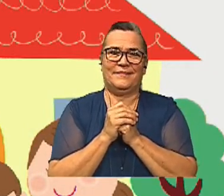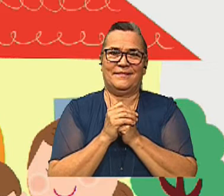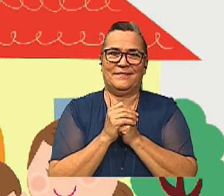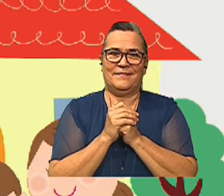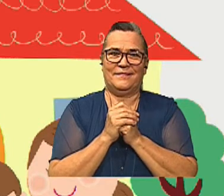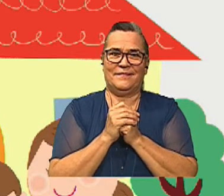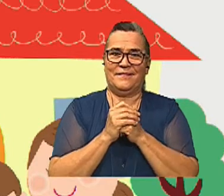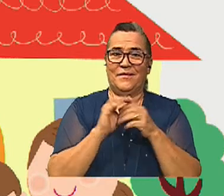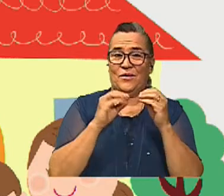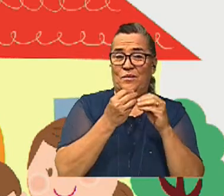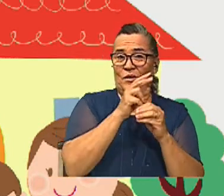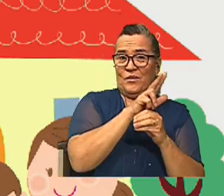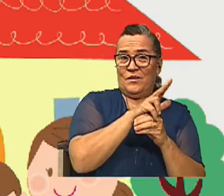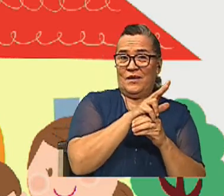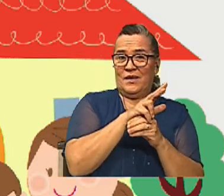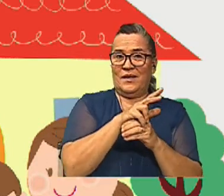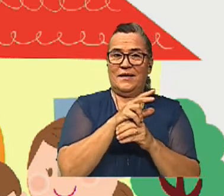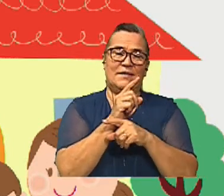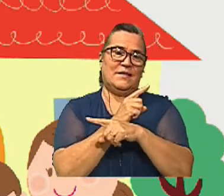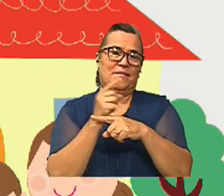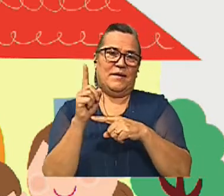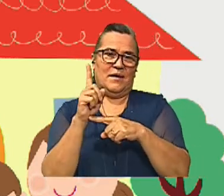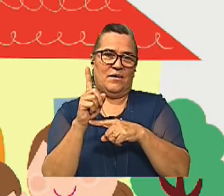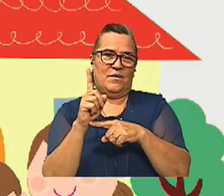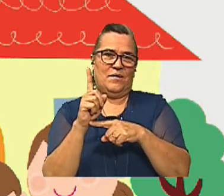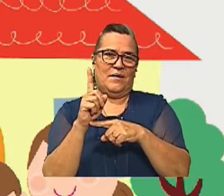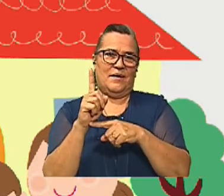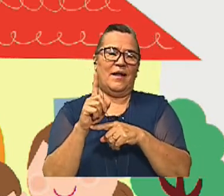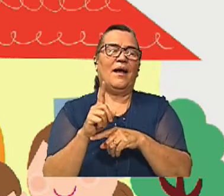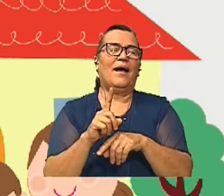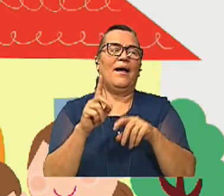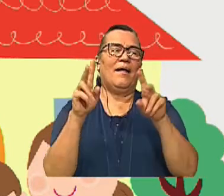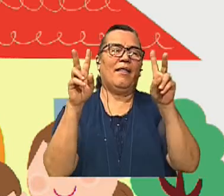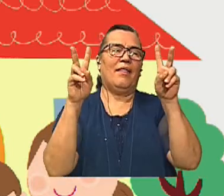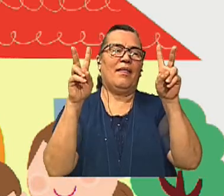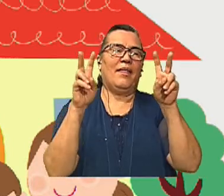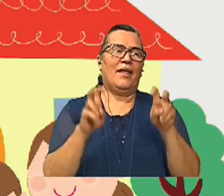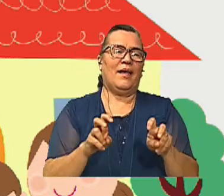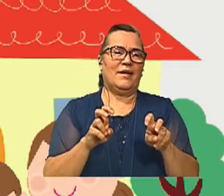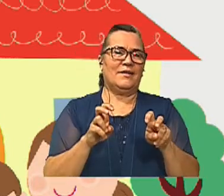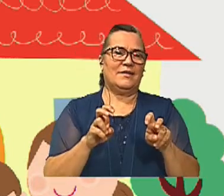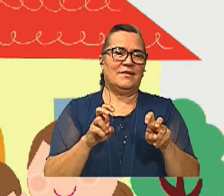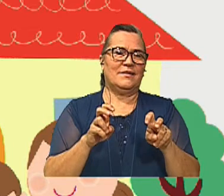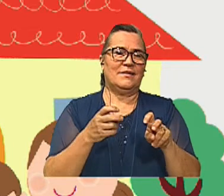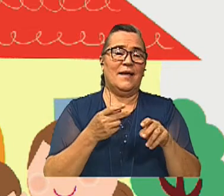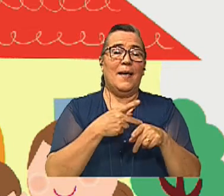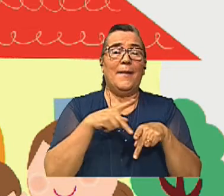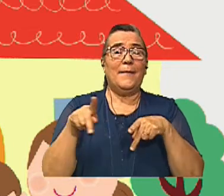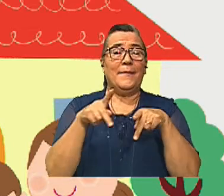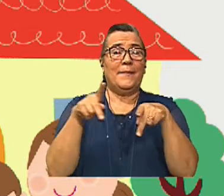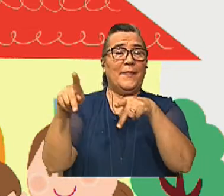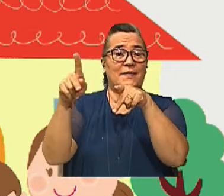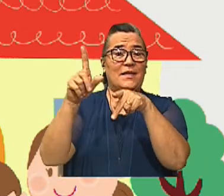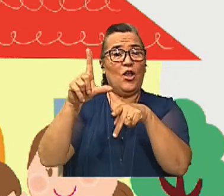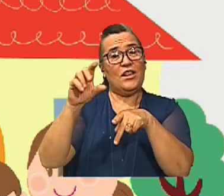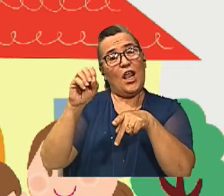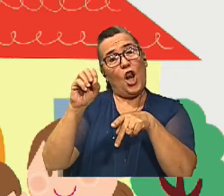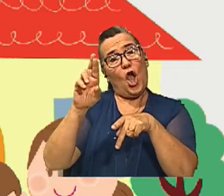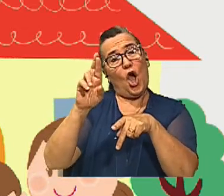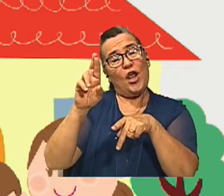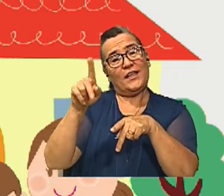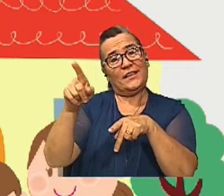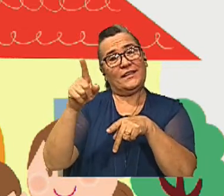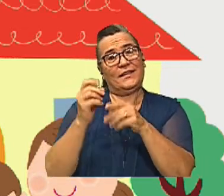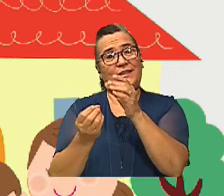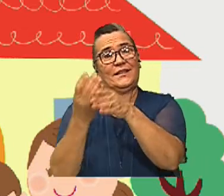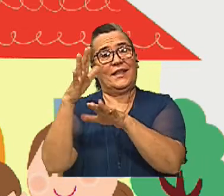Unit 3, Week 1. A text. Lauren's trip to Adenal. Lauren